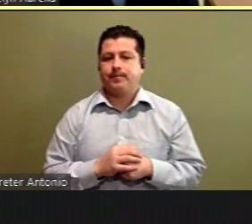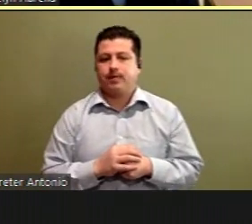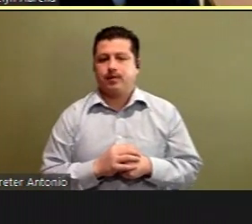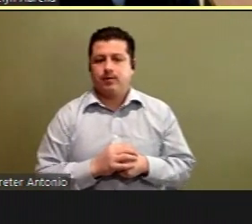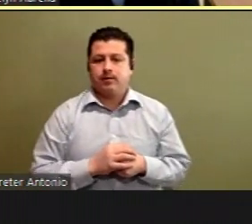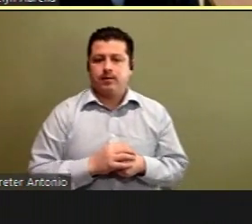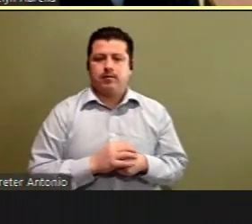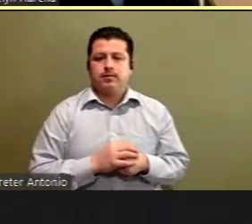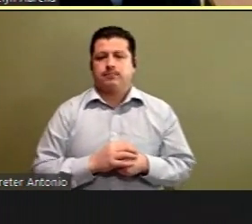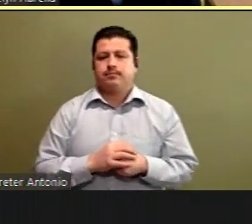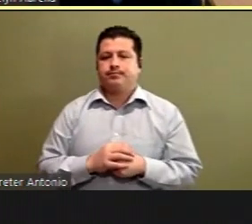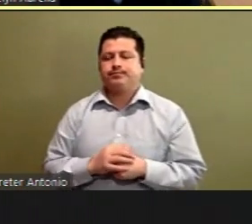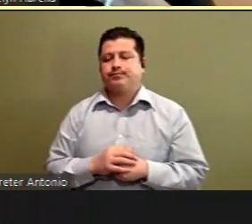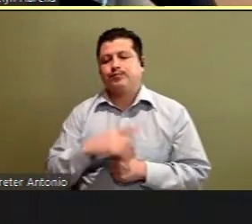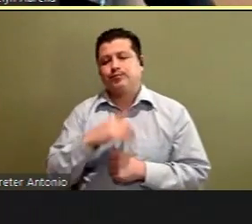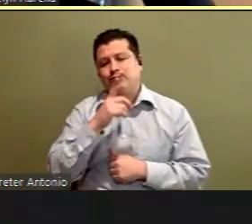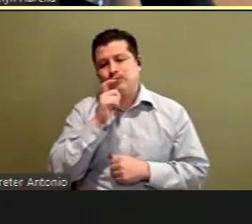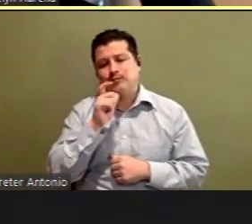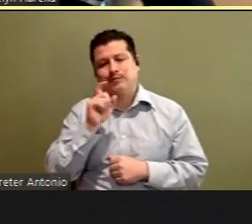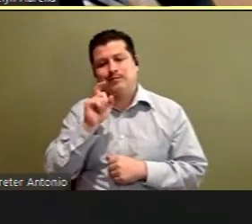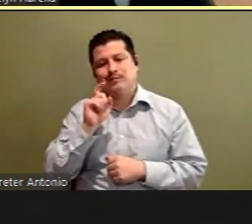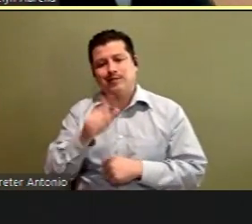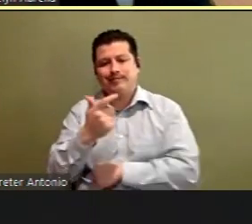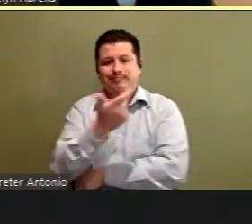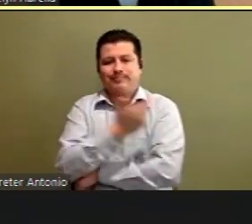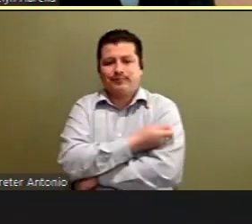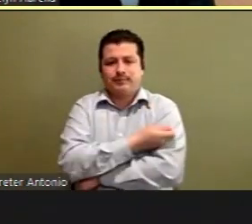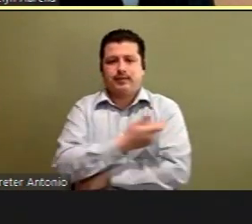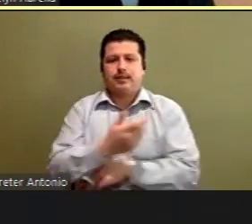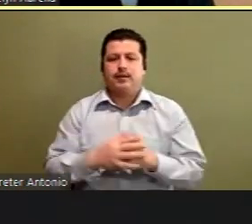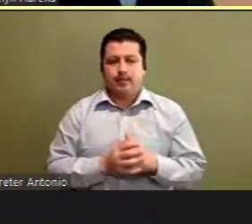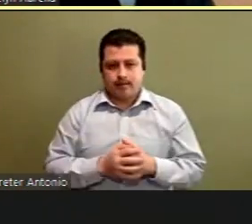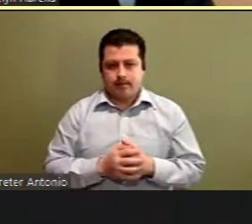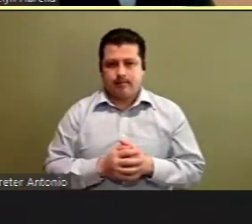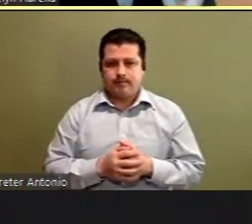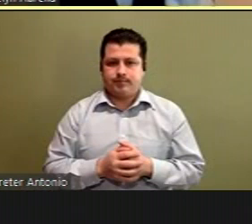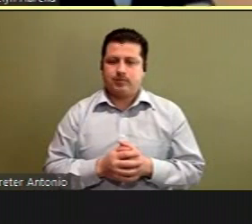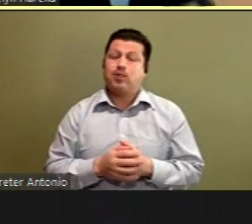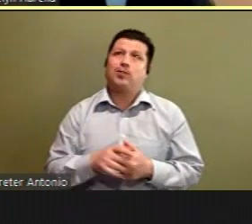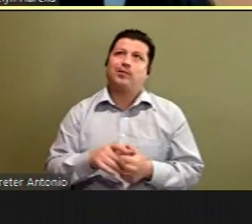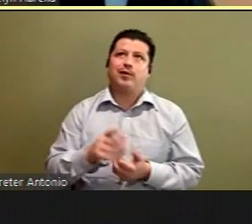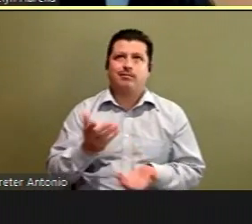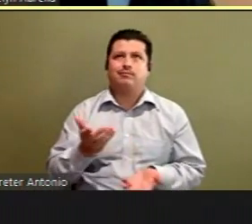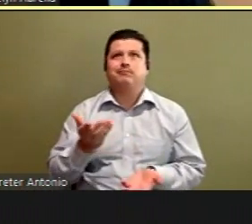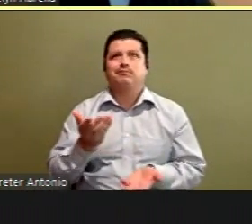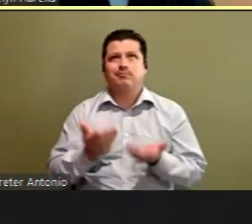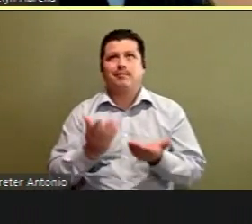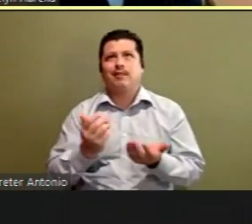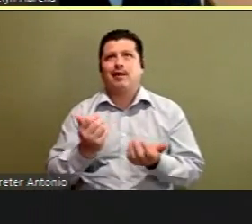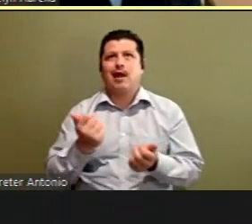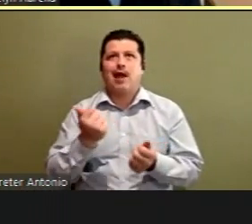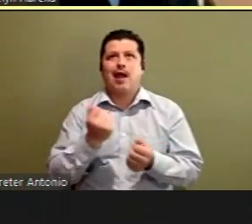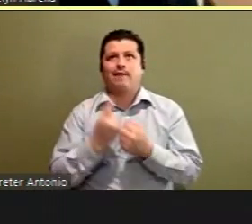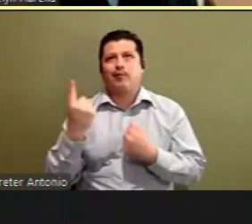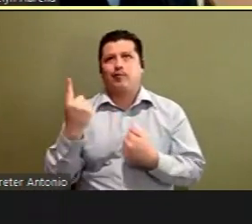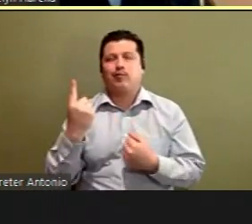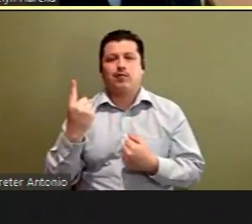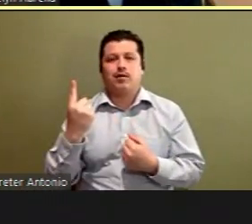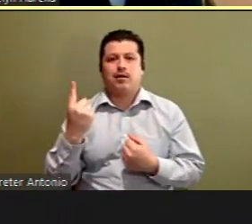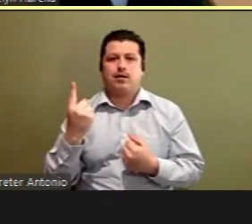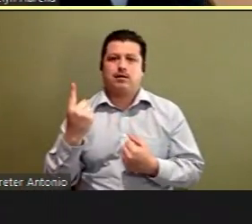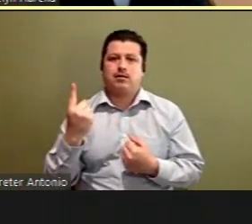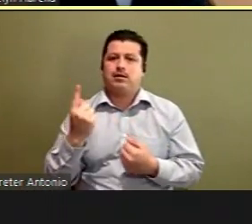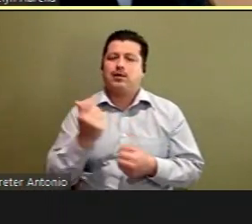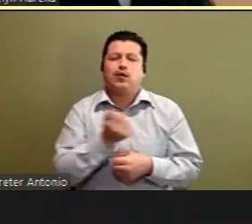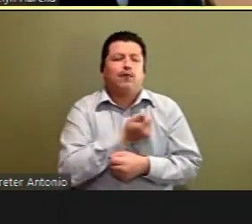Who should get the vaccine? So if you're asking me, it's probably going to be everyone. There's very few people who the answer is